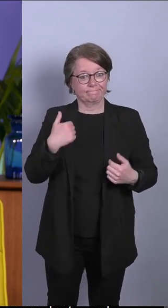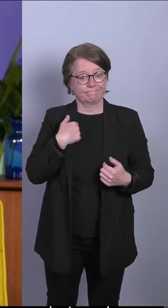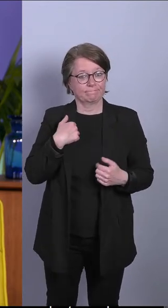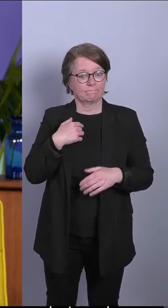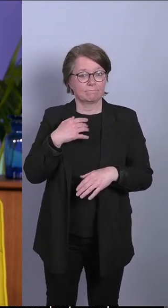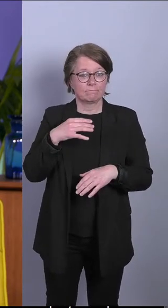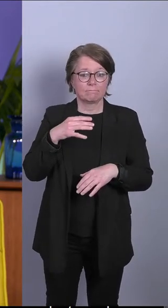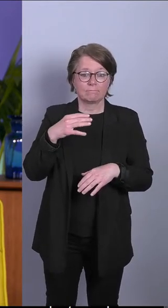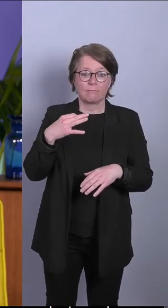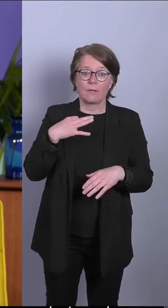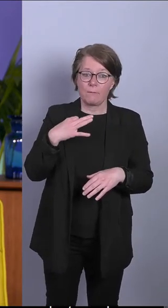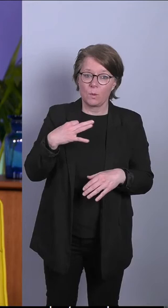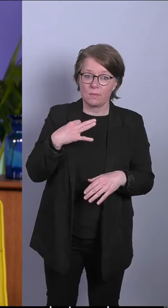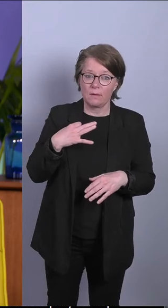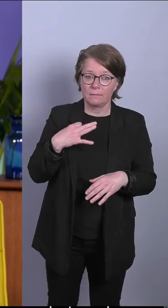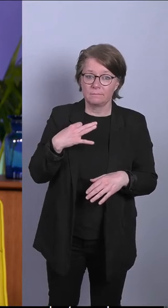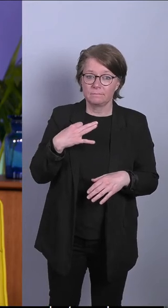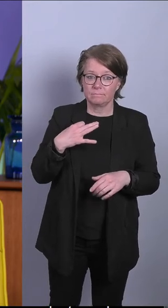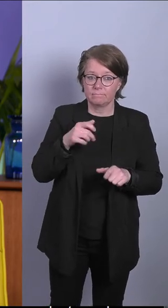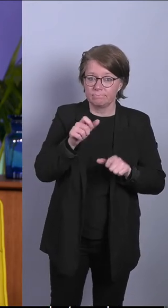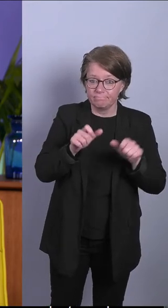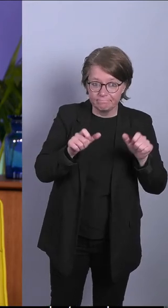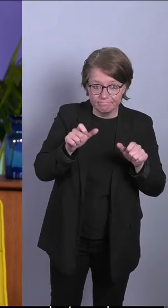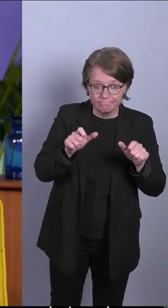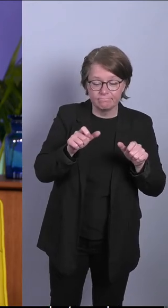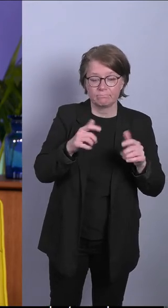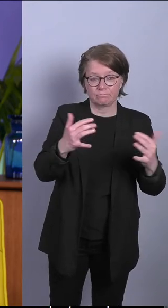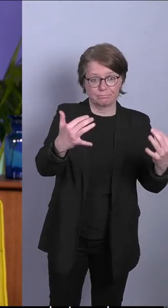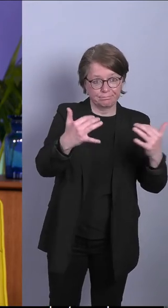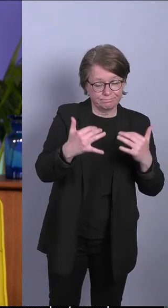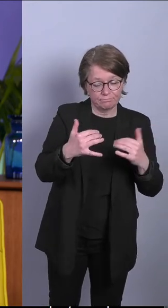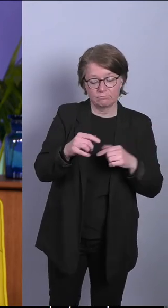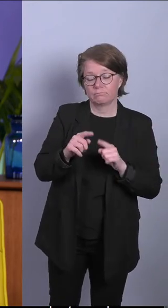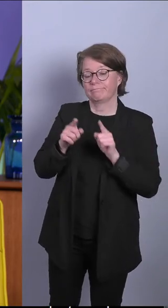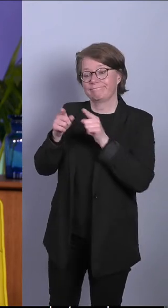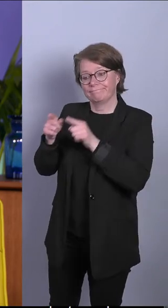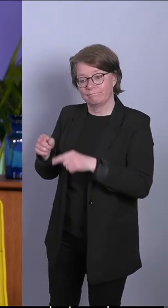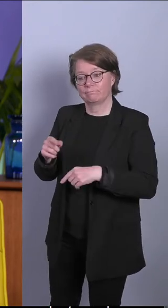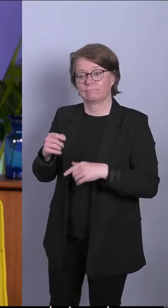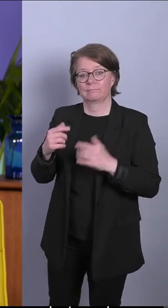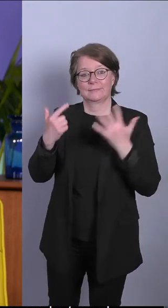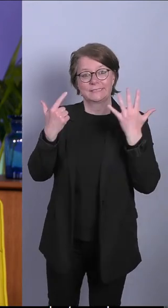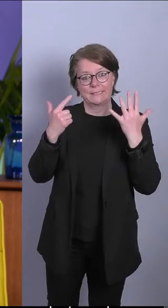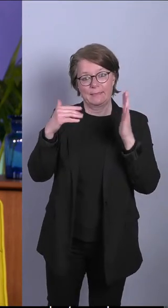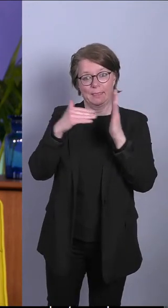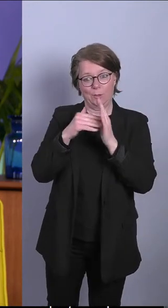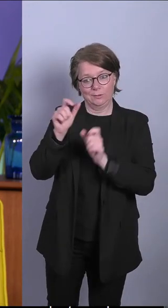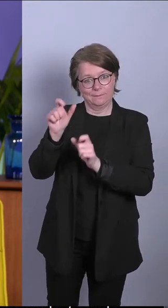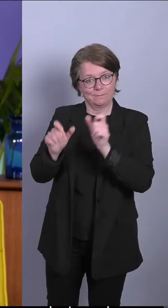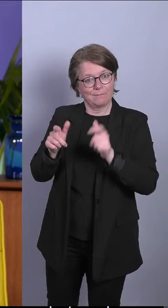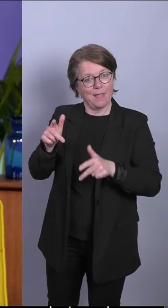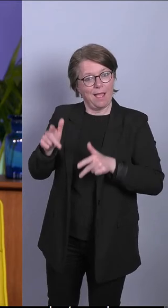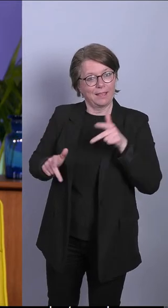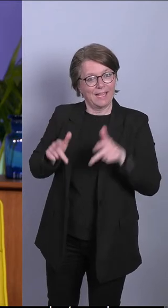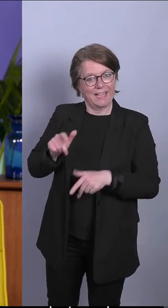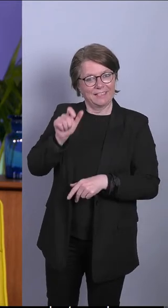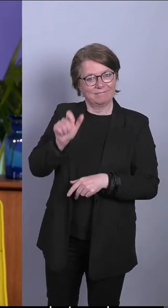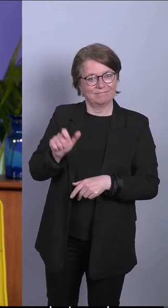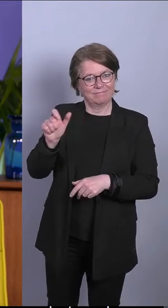from 190 delegations competing at the best of the venues. The learnings will be unlimited,